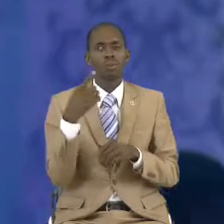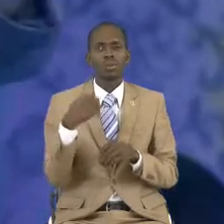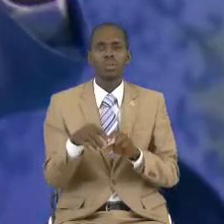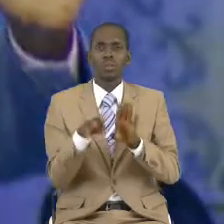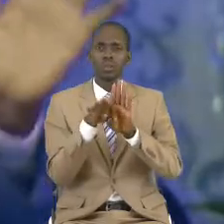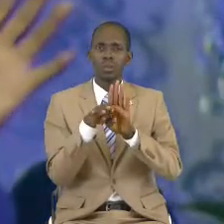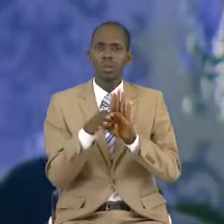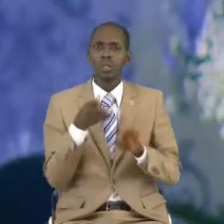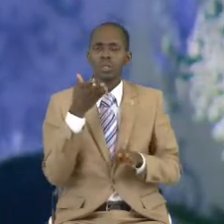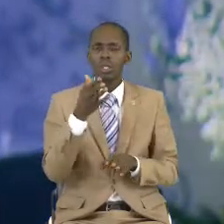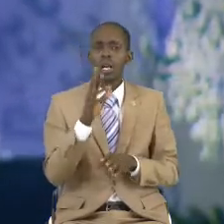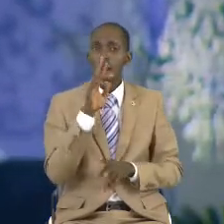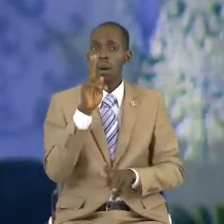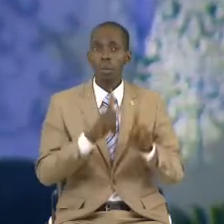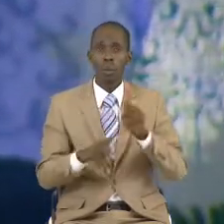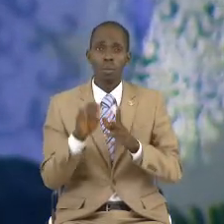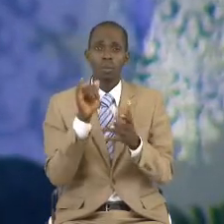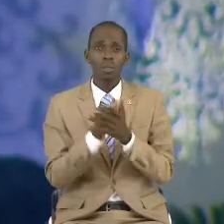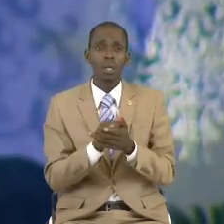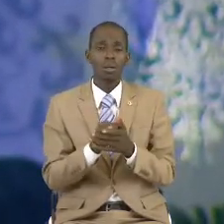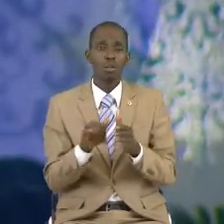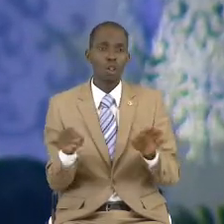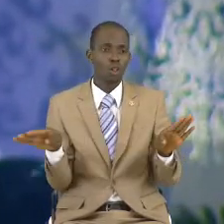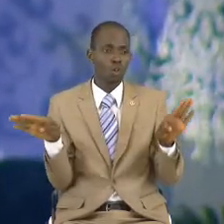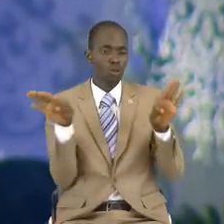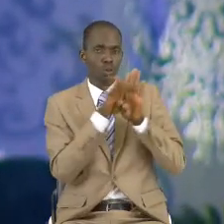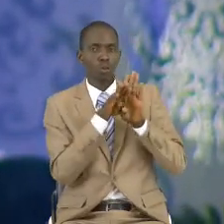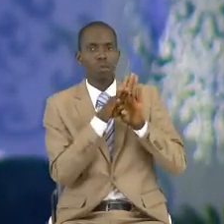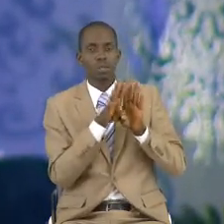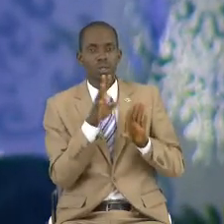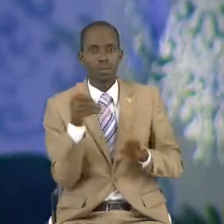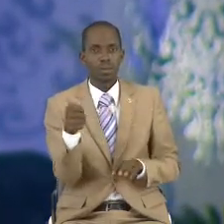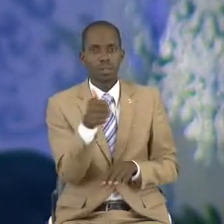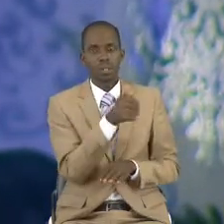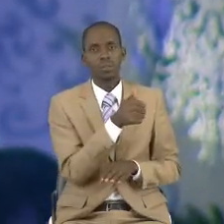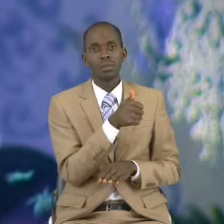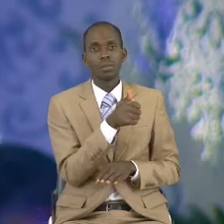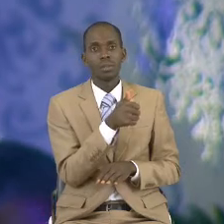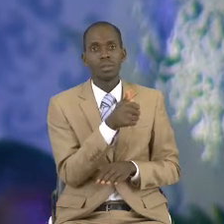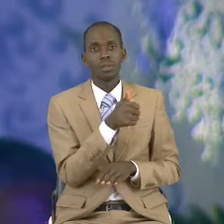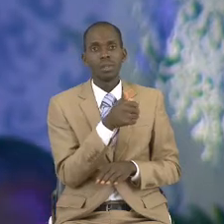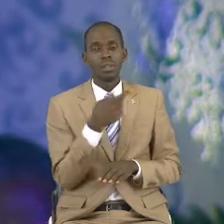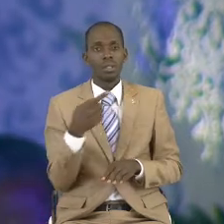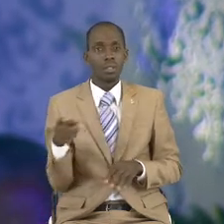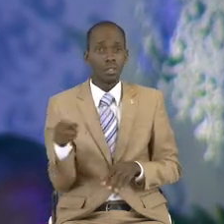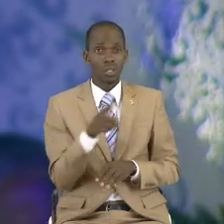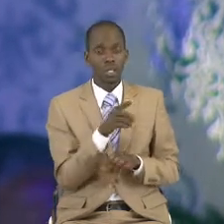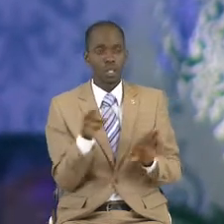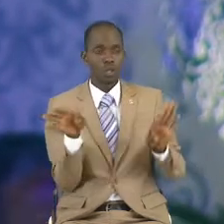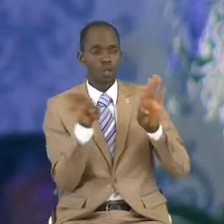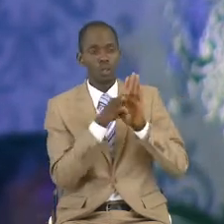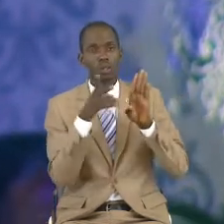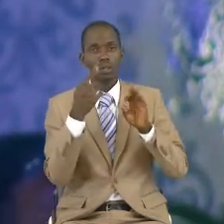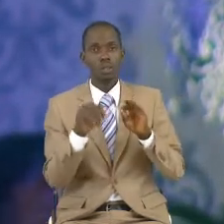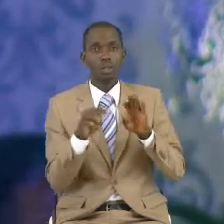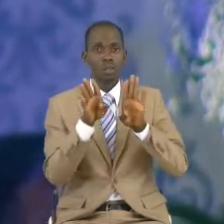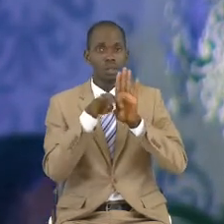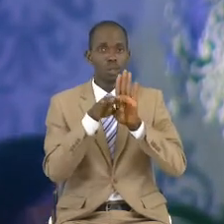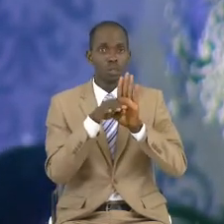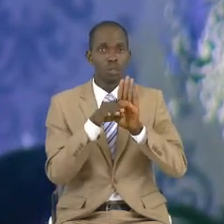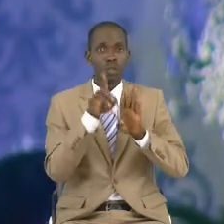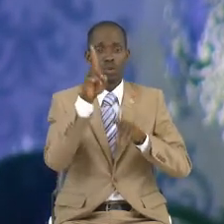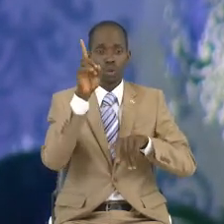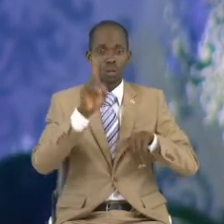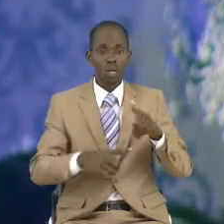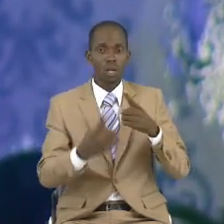people that lock themselves up they lock the door you cannot come